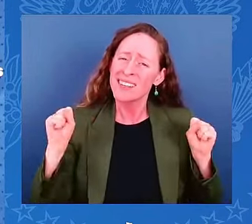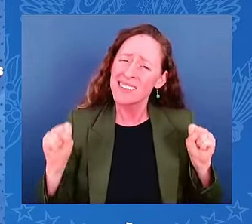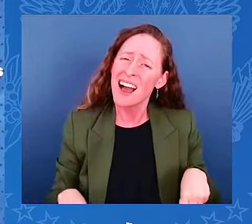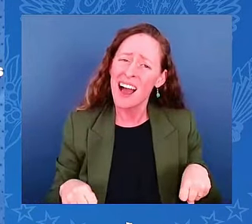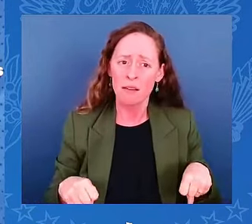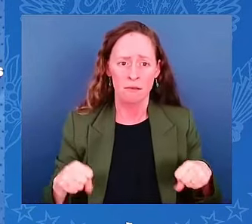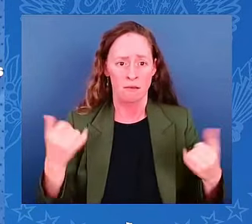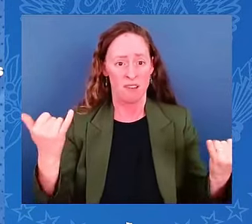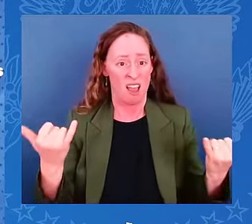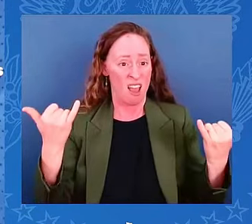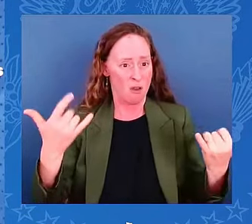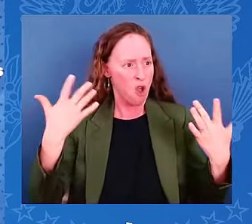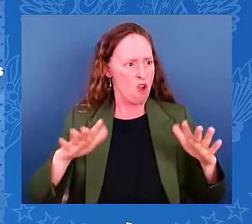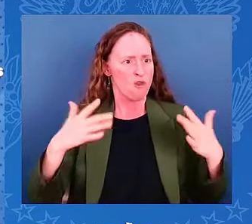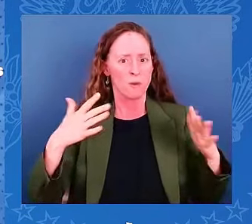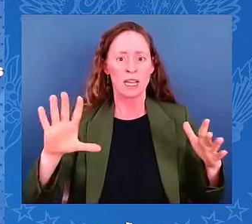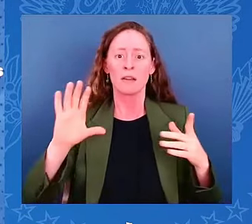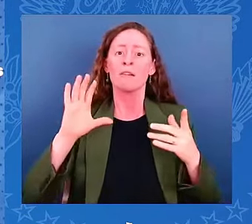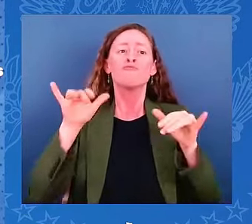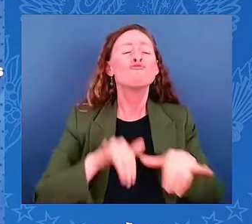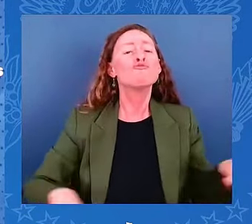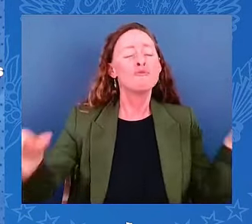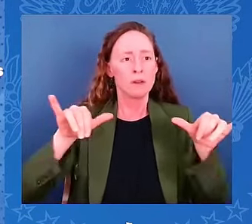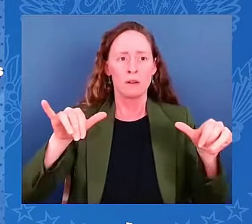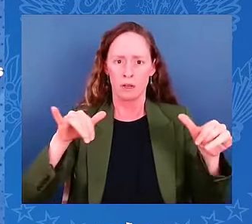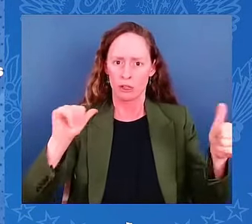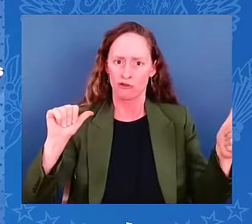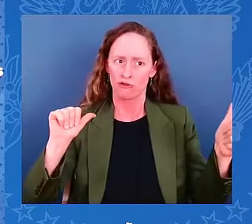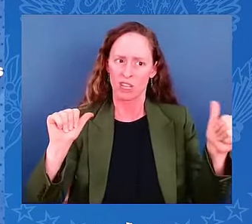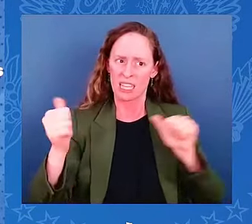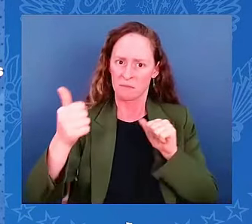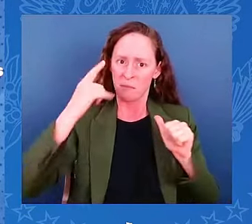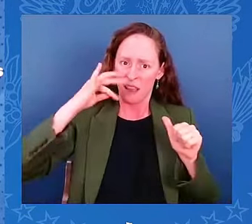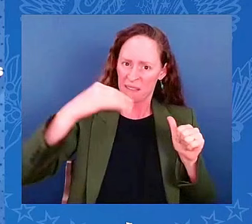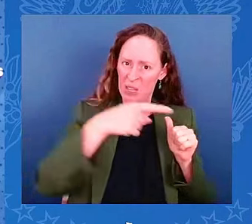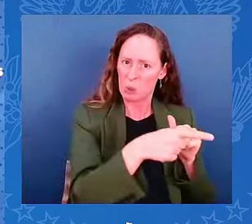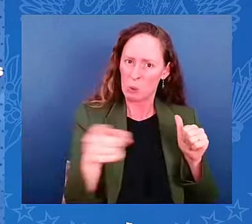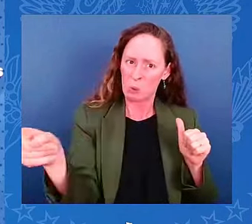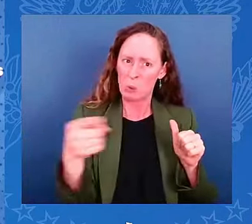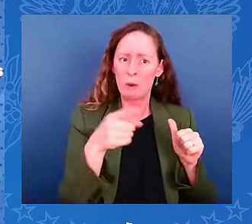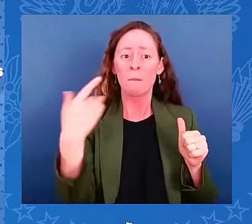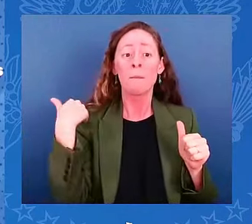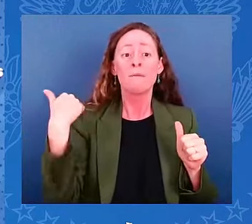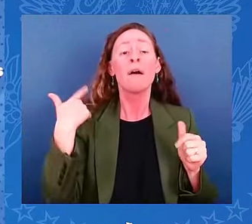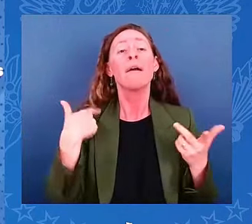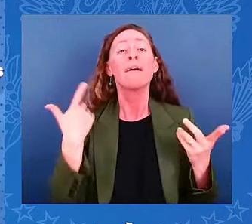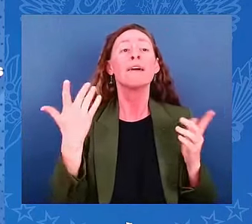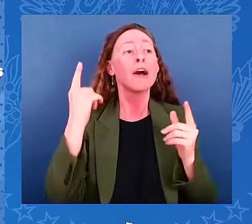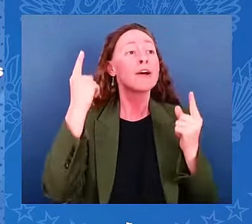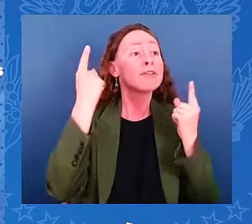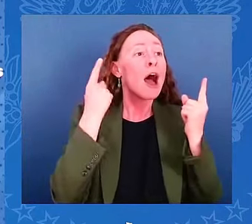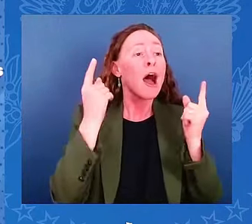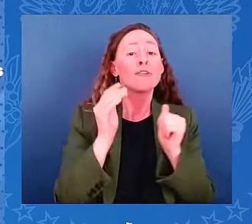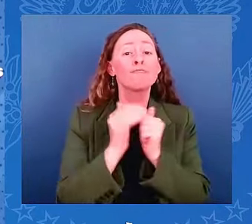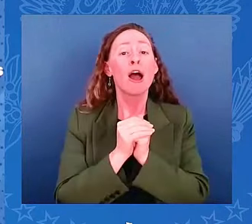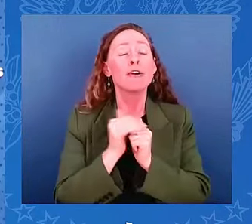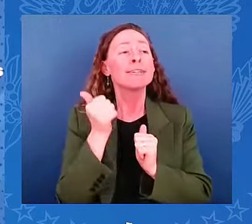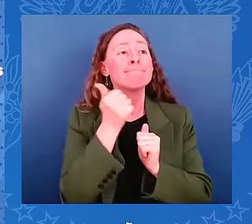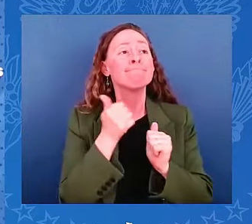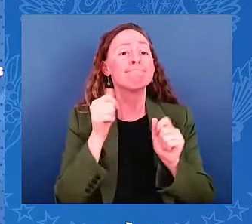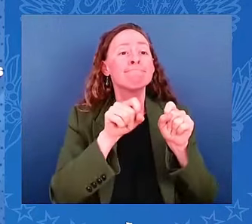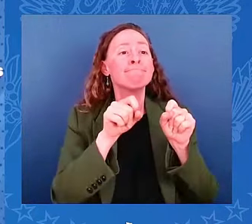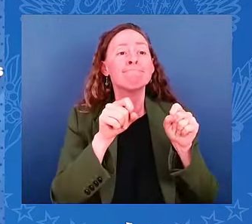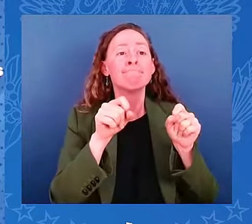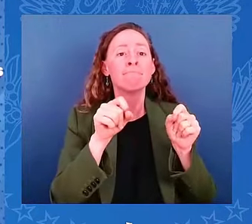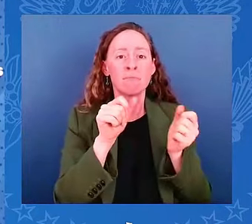do more than just thoughts and prayers. Just more than thoughts and prayers. You're changing politics. You're proving that you're